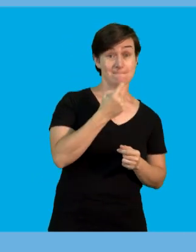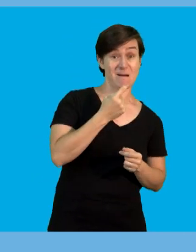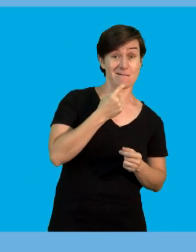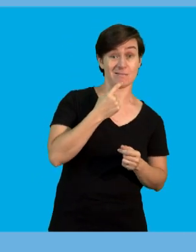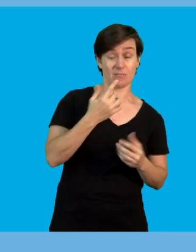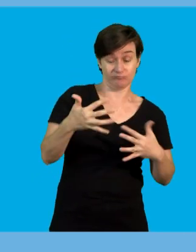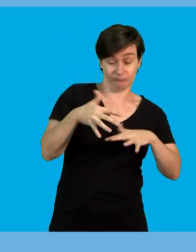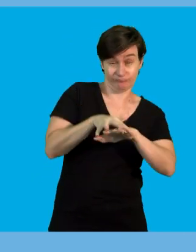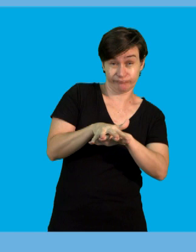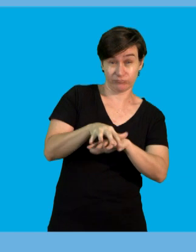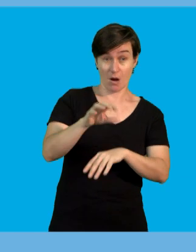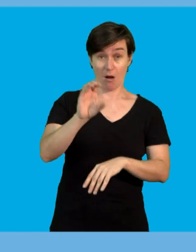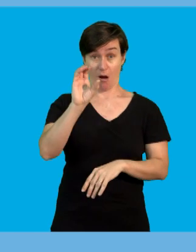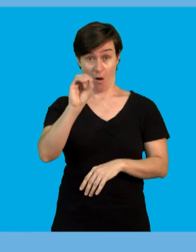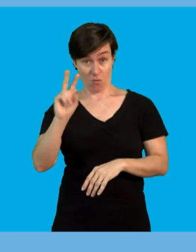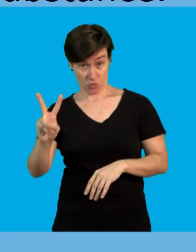plus oxygen.